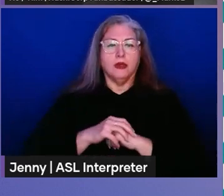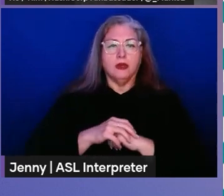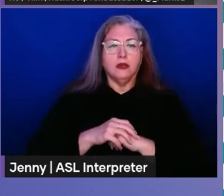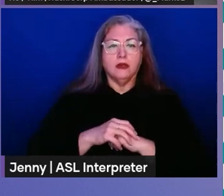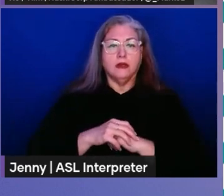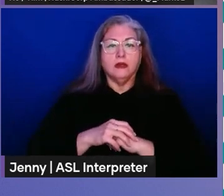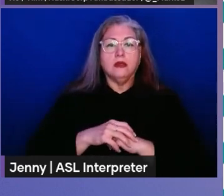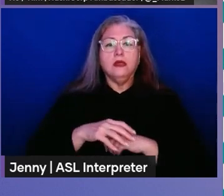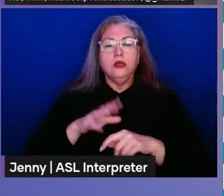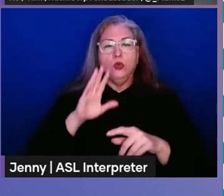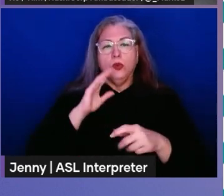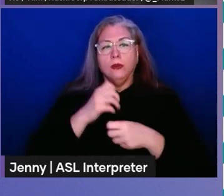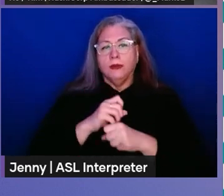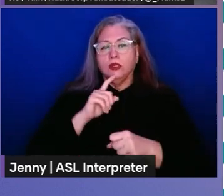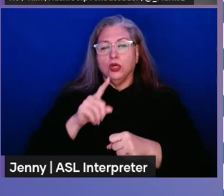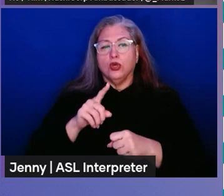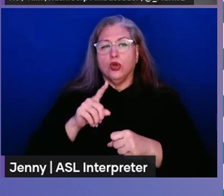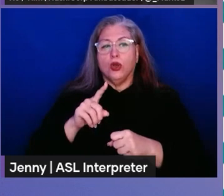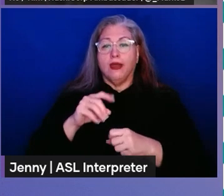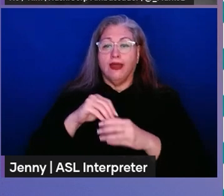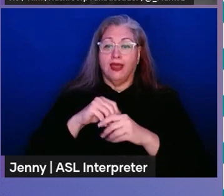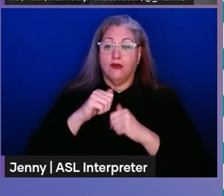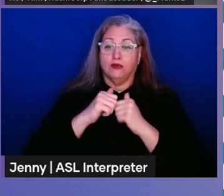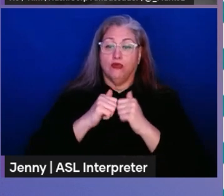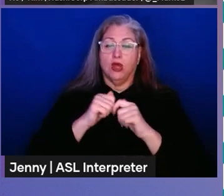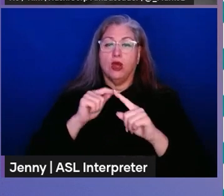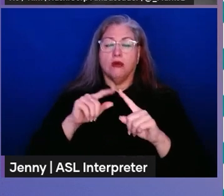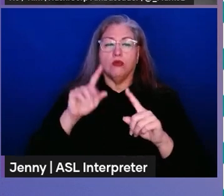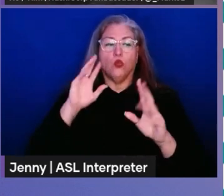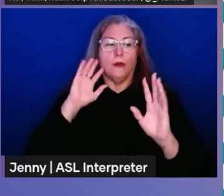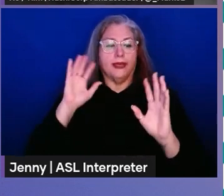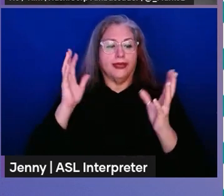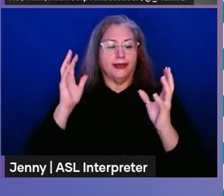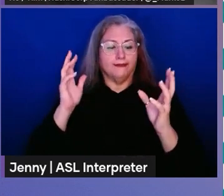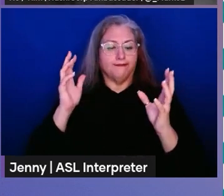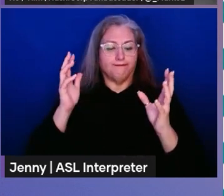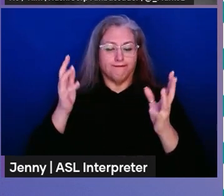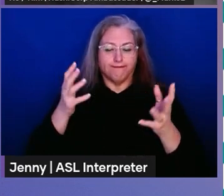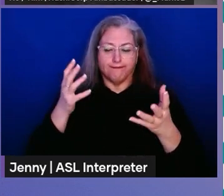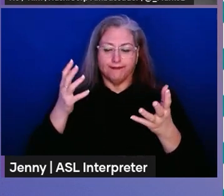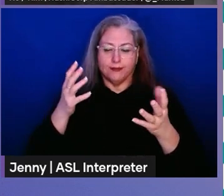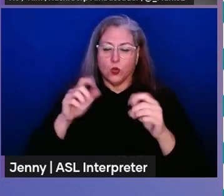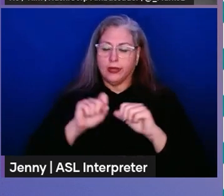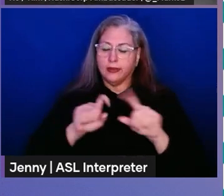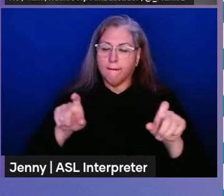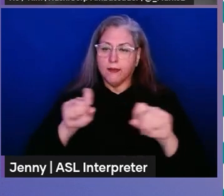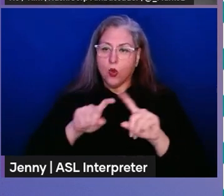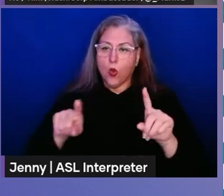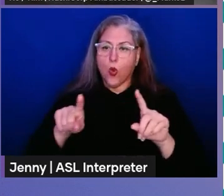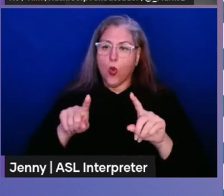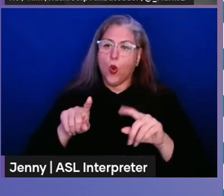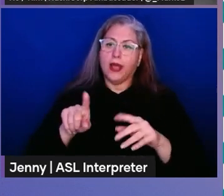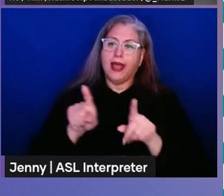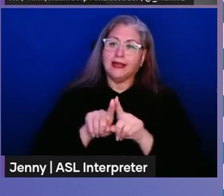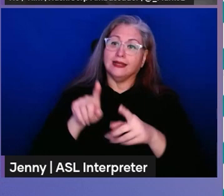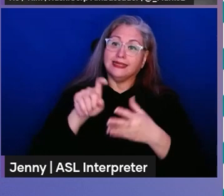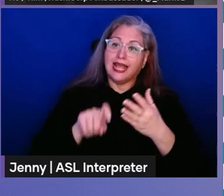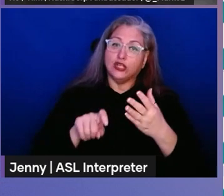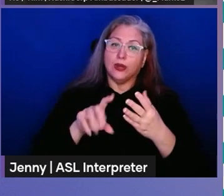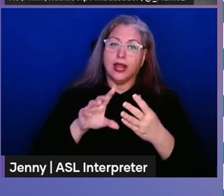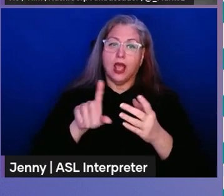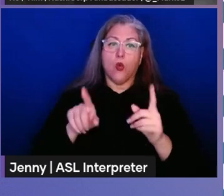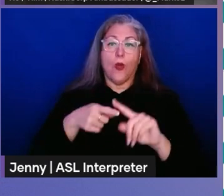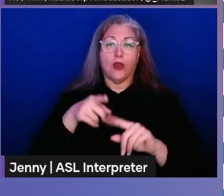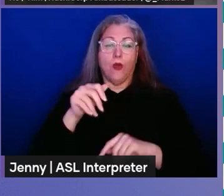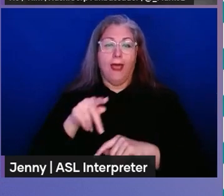it will ensure that your infrastructure is kind of deployed necessary as your application needs it. So it